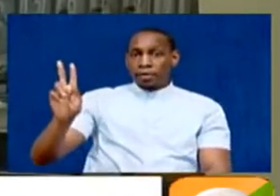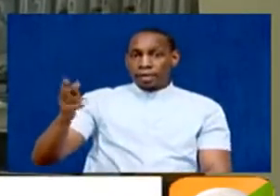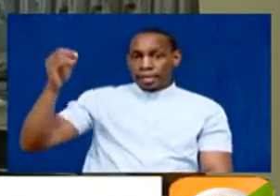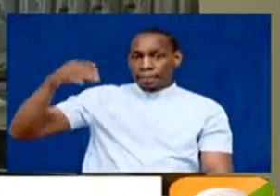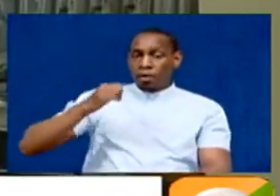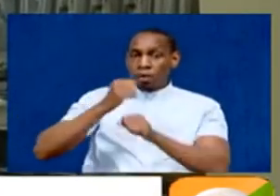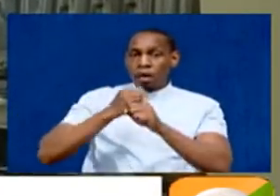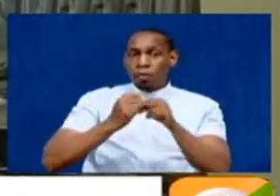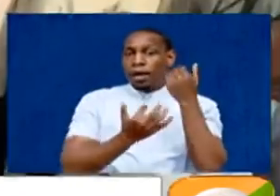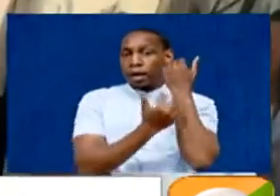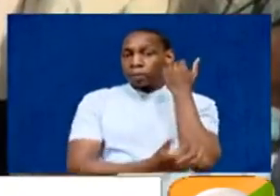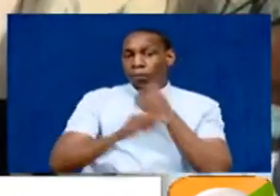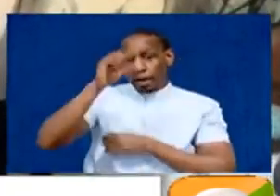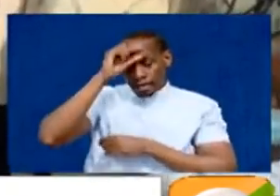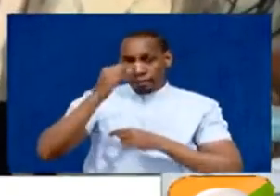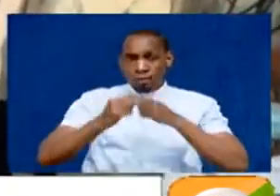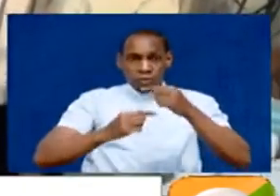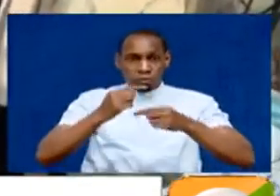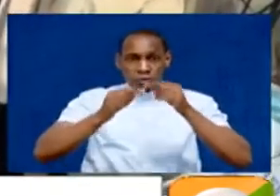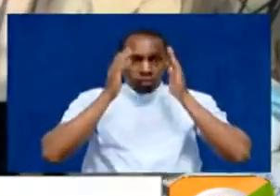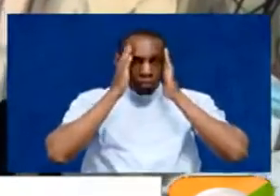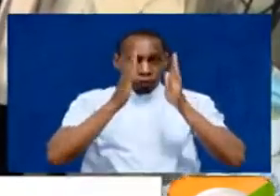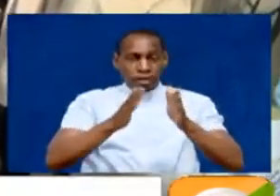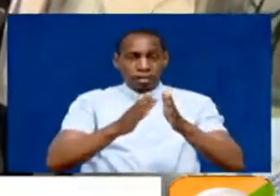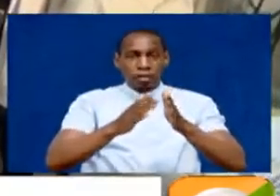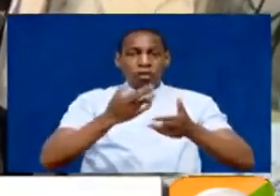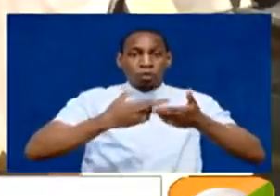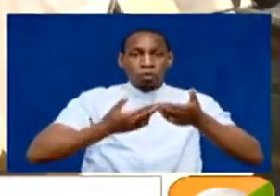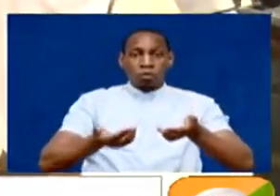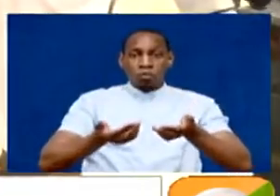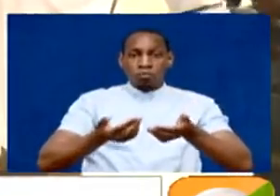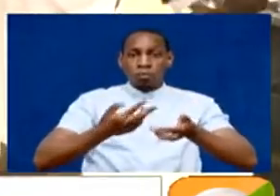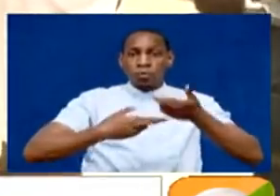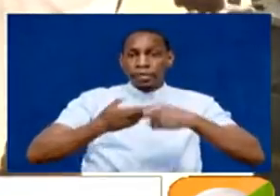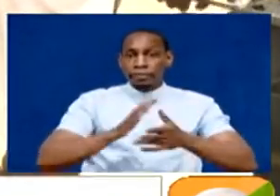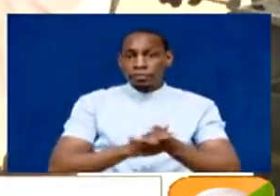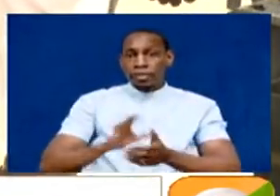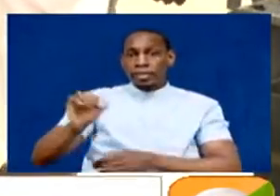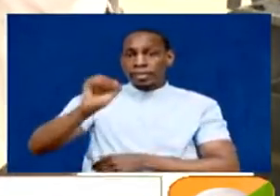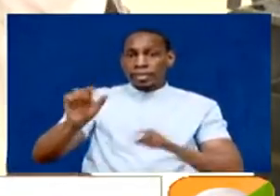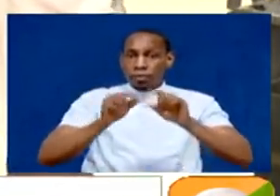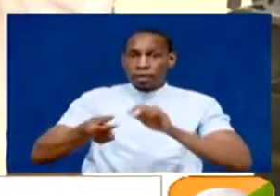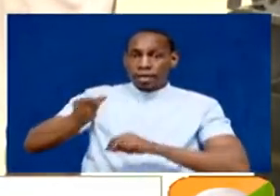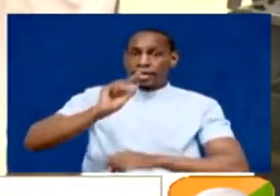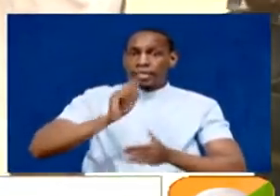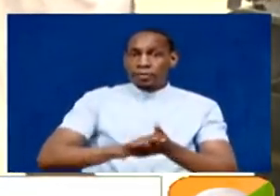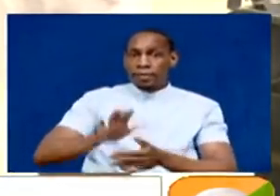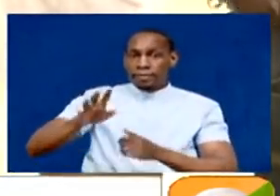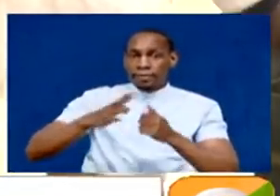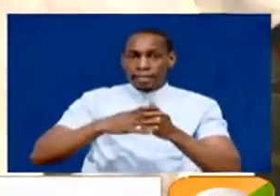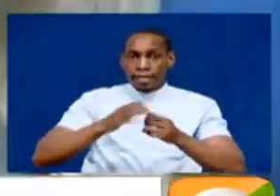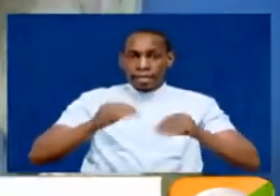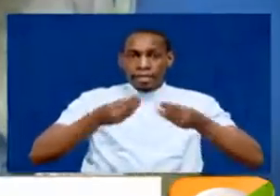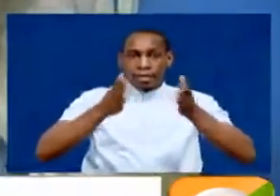poor performance, the government has been increasingly focused on reviving it. The CS also adding that 59